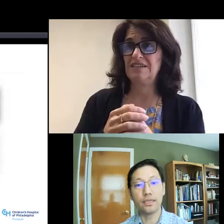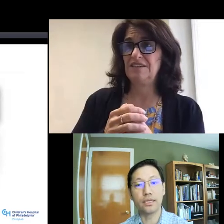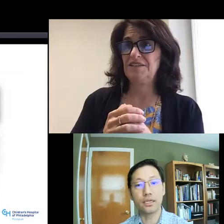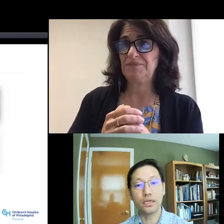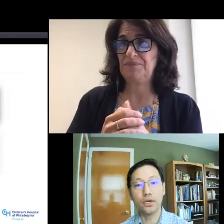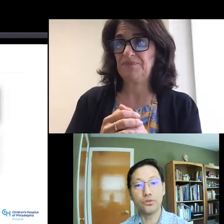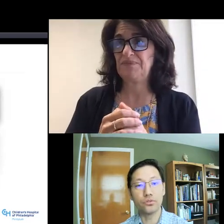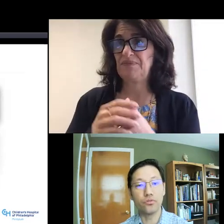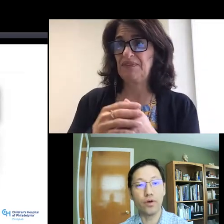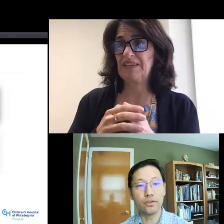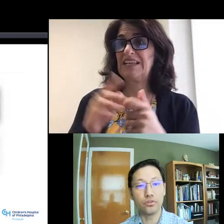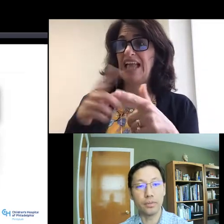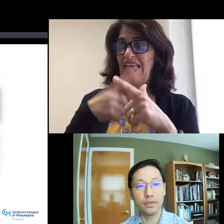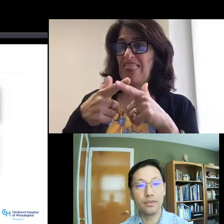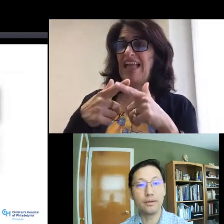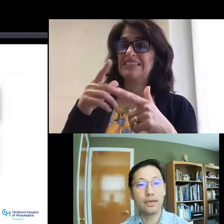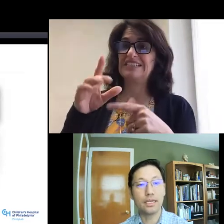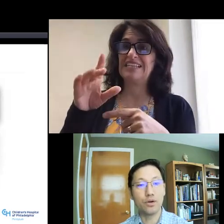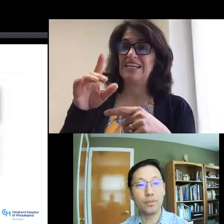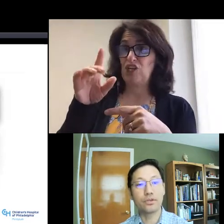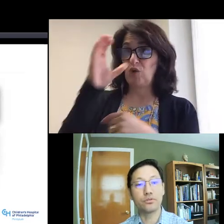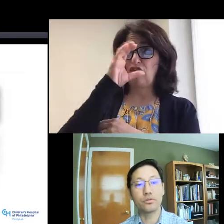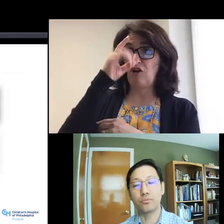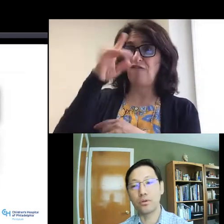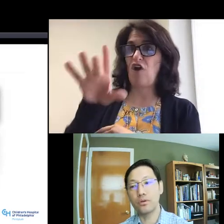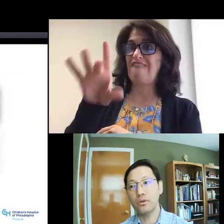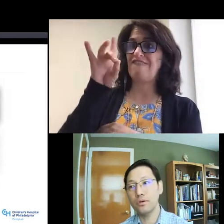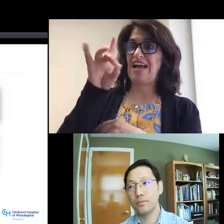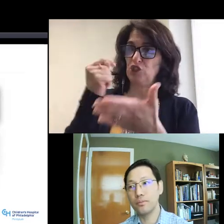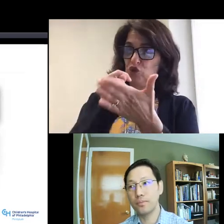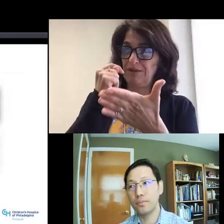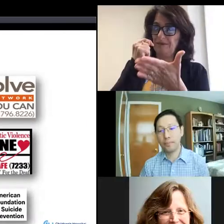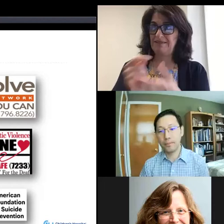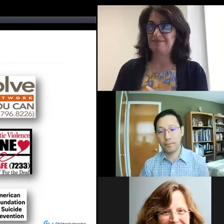samhsa.gov and then go to find treatment. Now back to Dr. McWhorter.